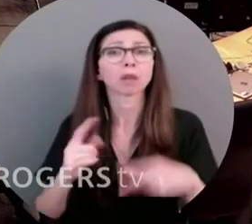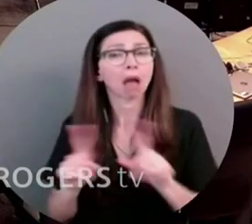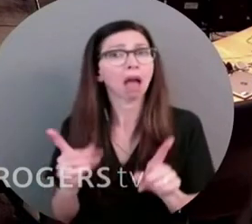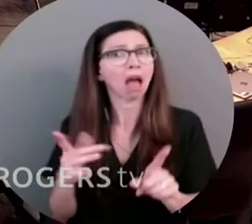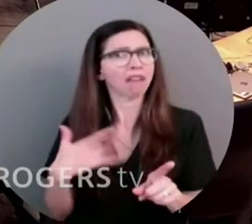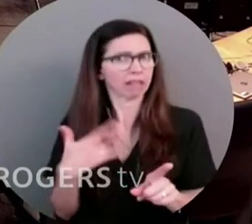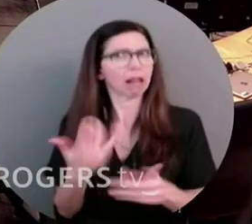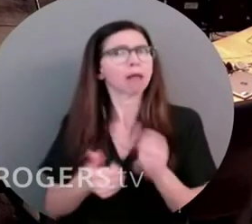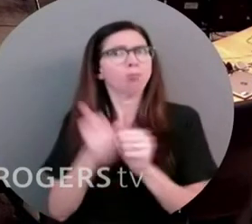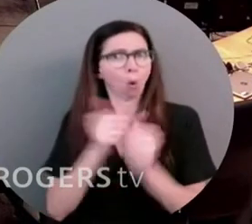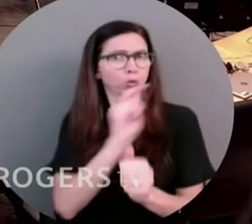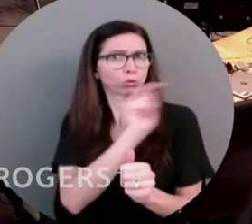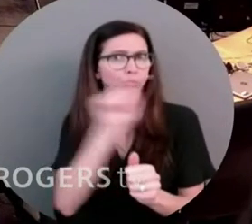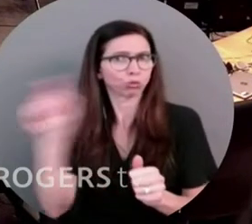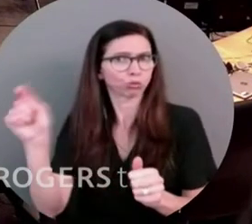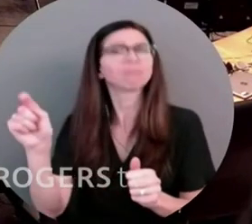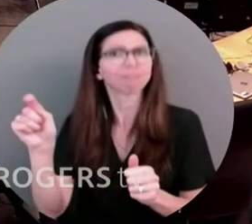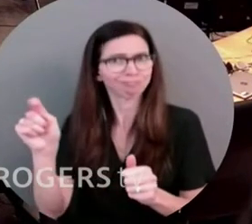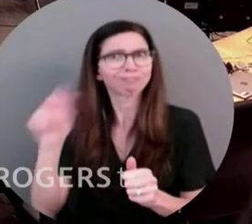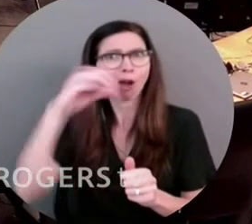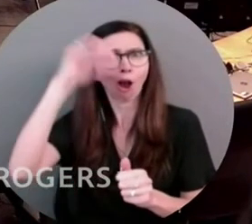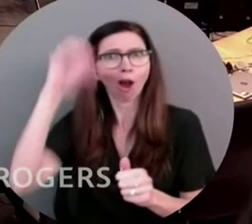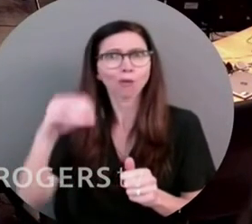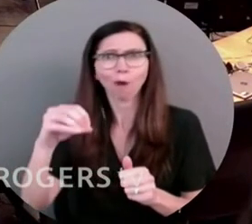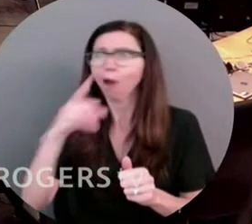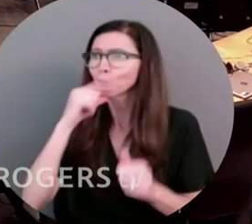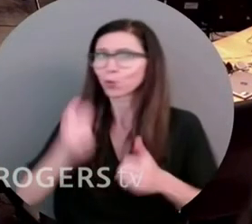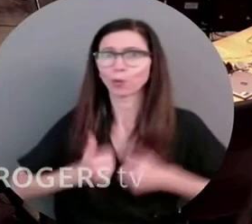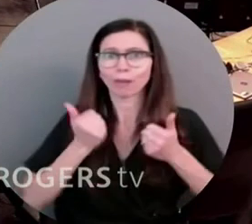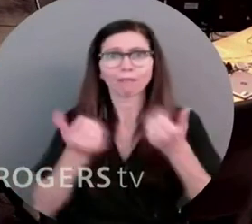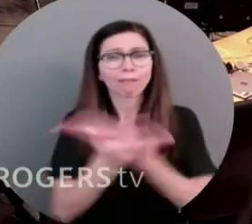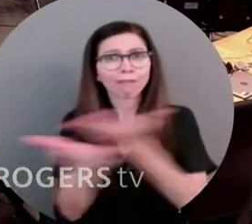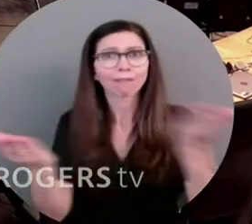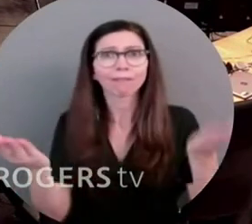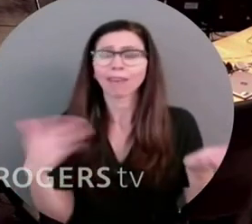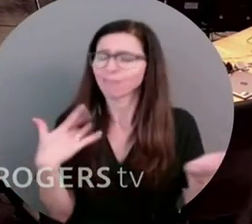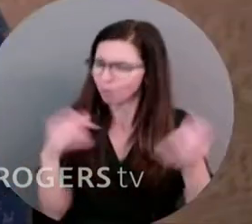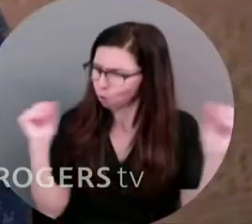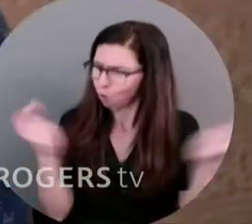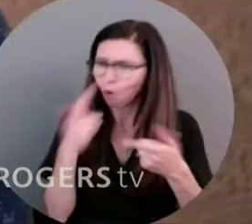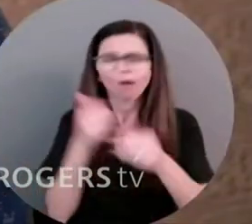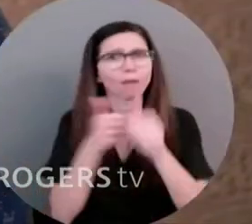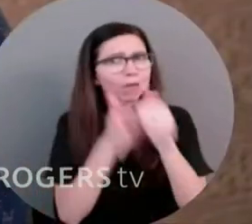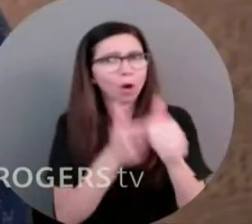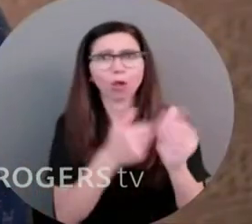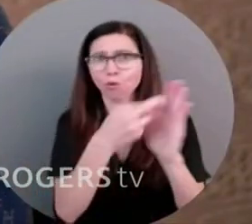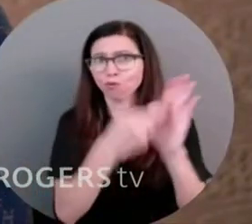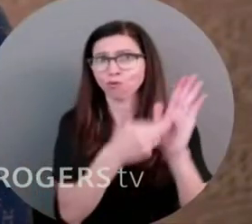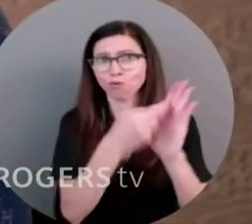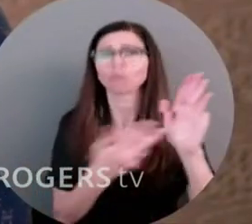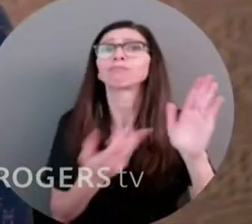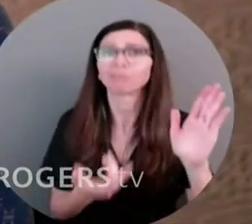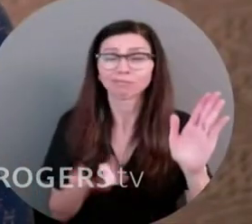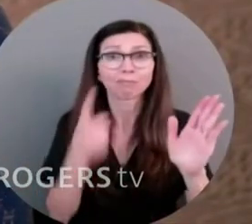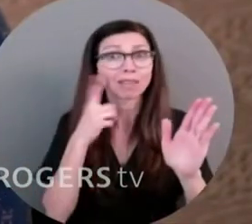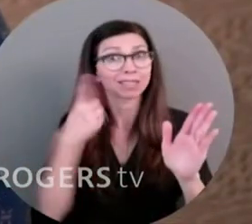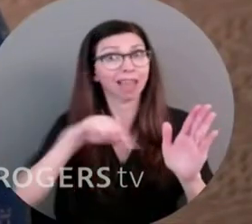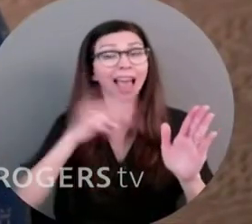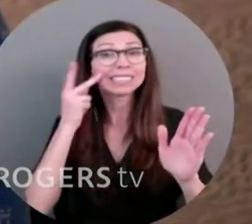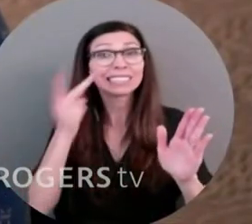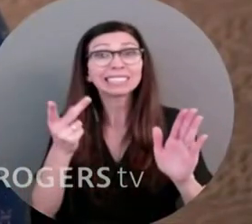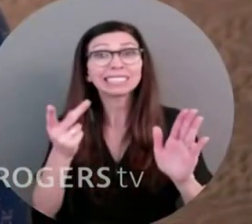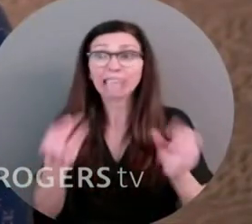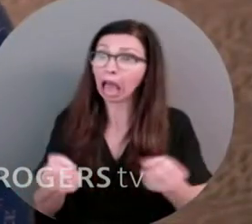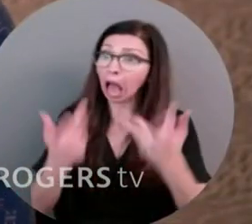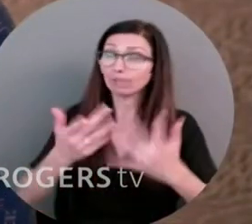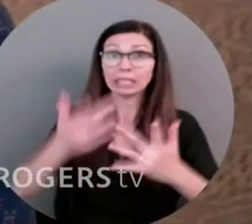Ottawa are doing their bit, they're doing their share, because the number of infections in our community is going down. It's